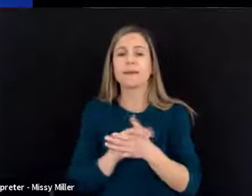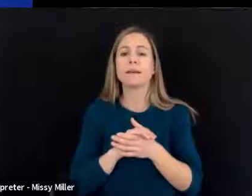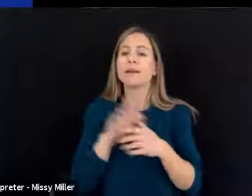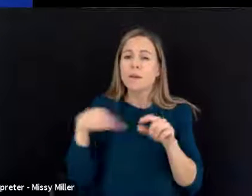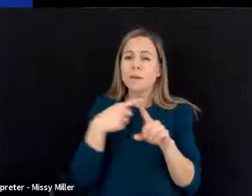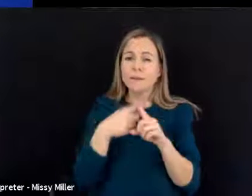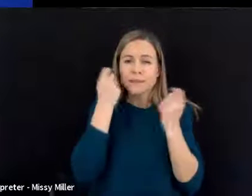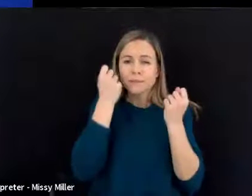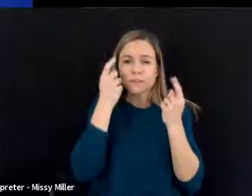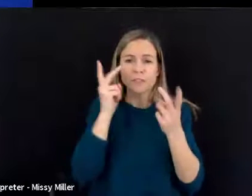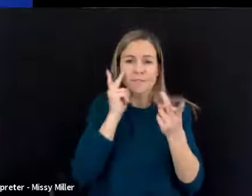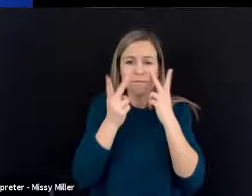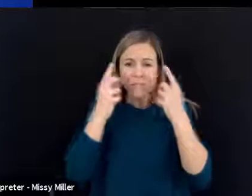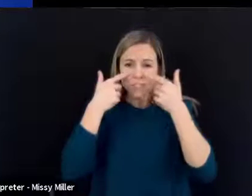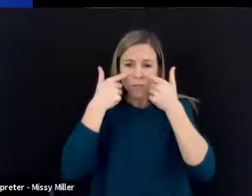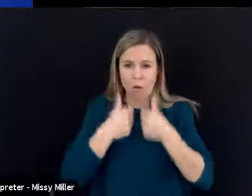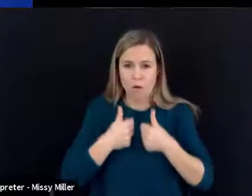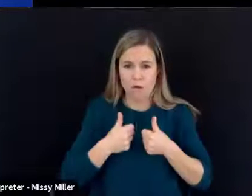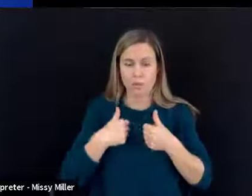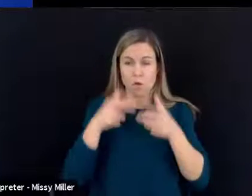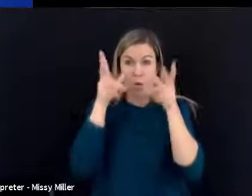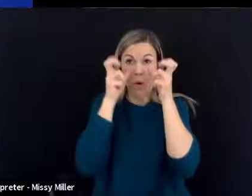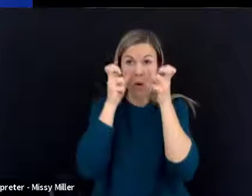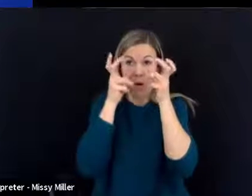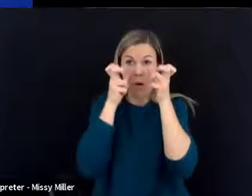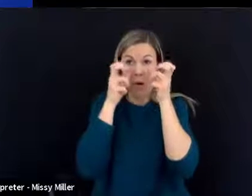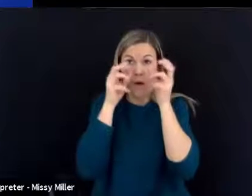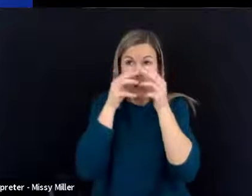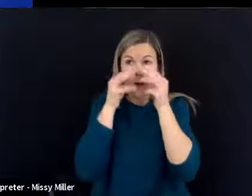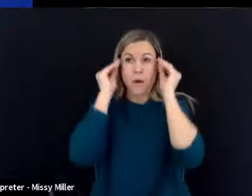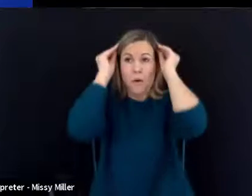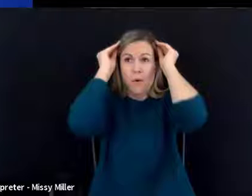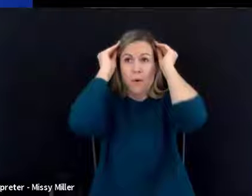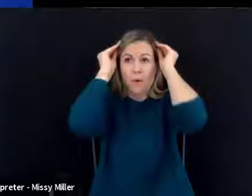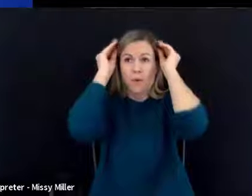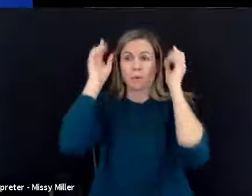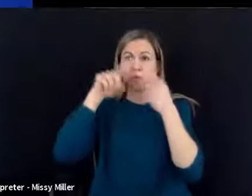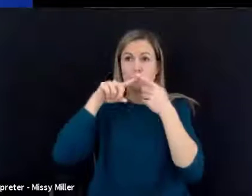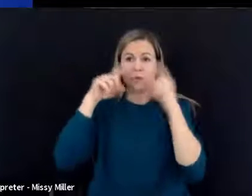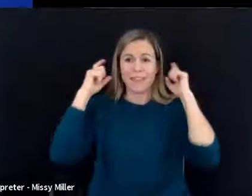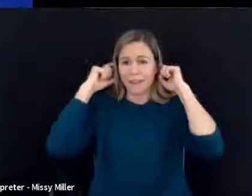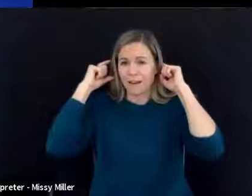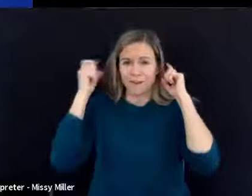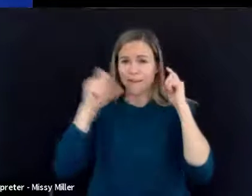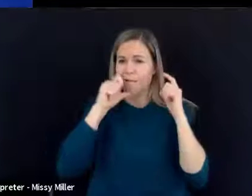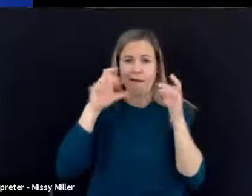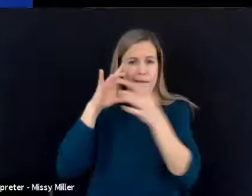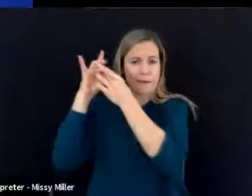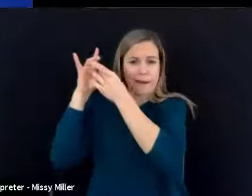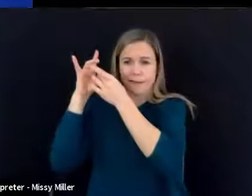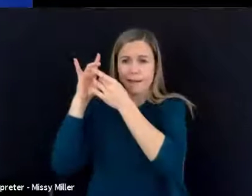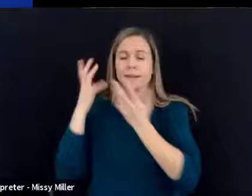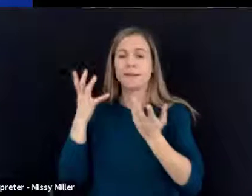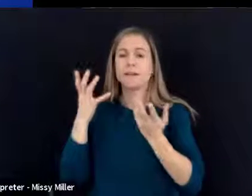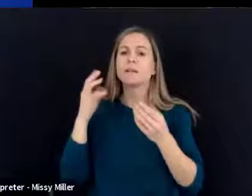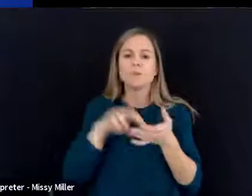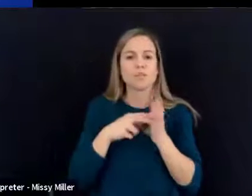there are vestibular receptors in your eyes too. So it's just, the inner ear is